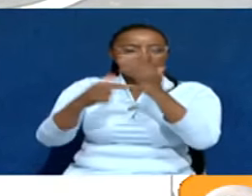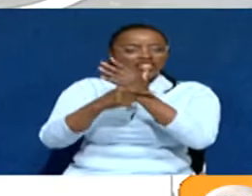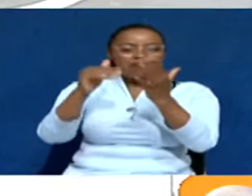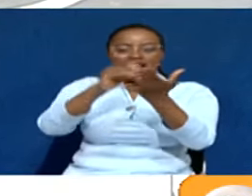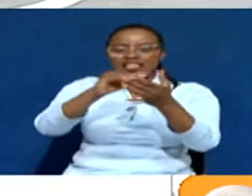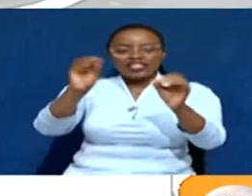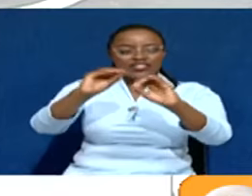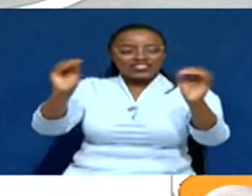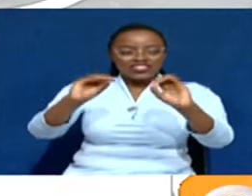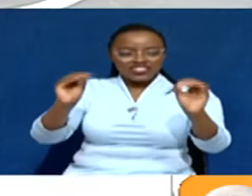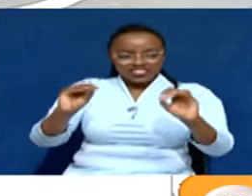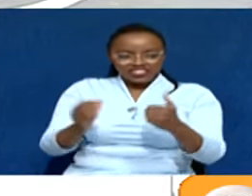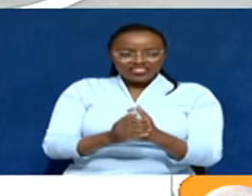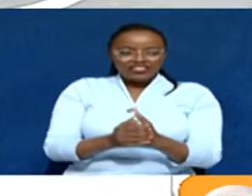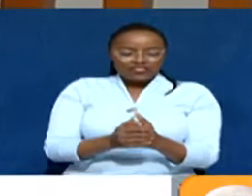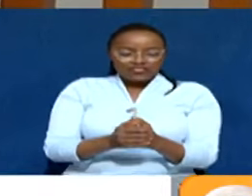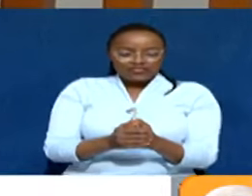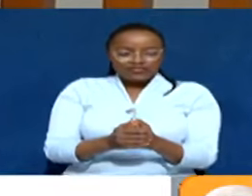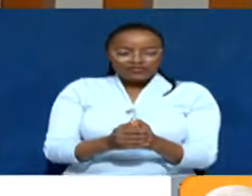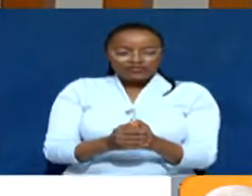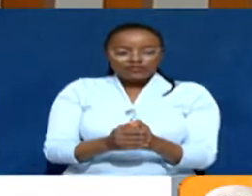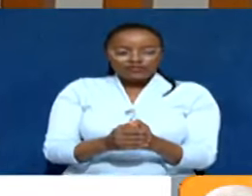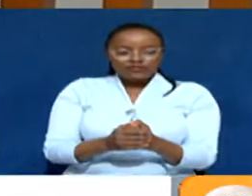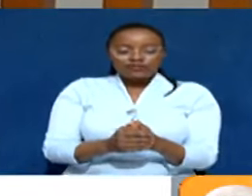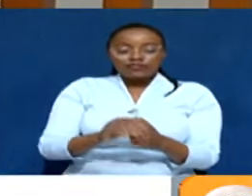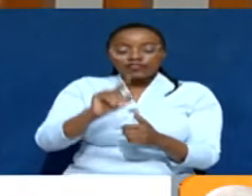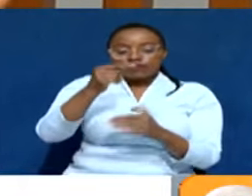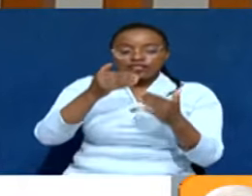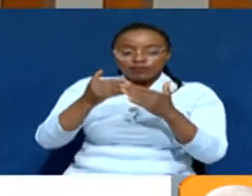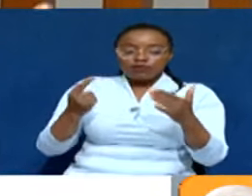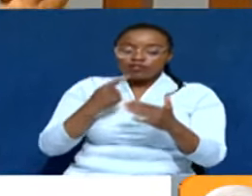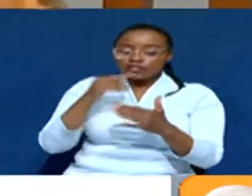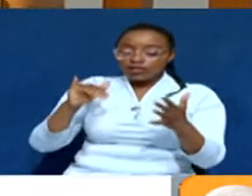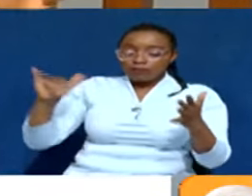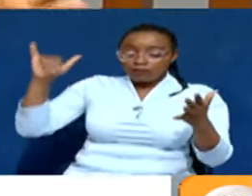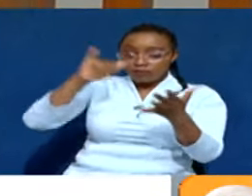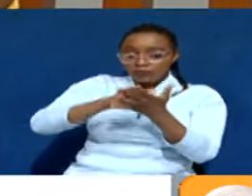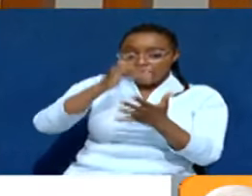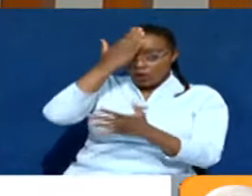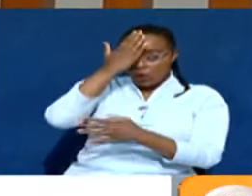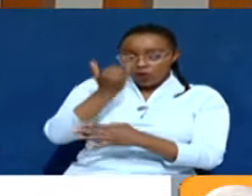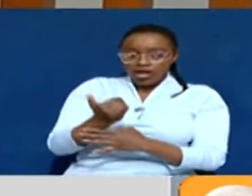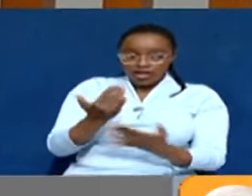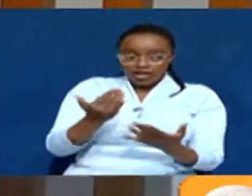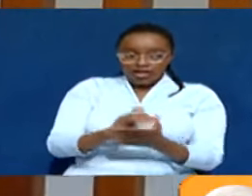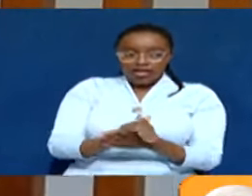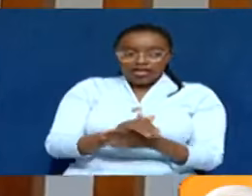Okay. Koinange. Yes. First, before I tell you why I came back, okay.